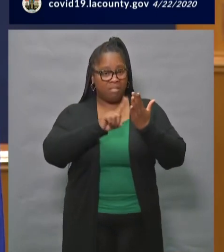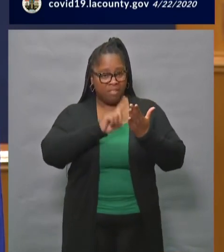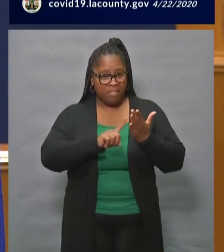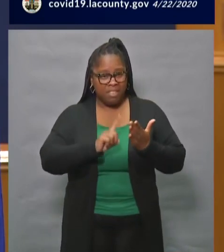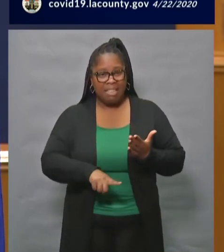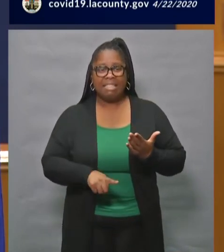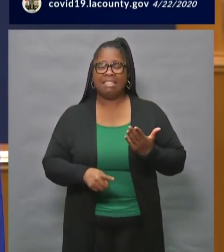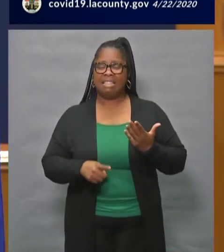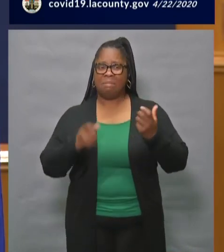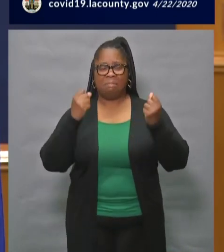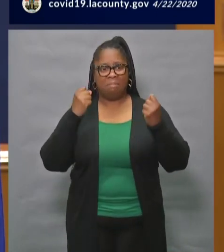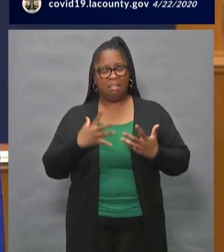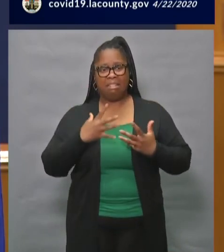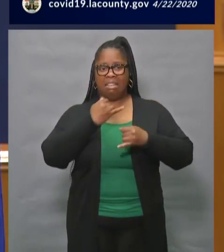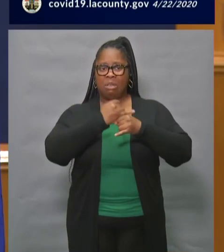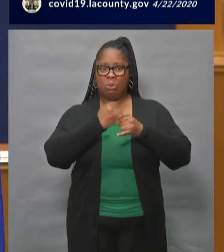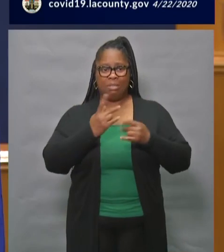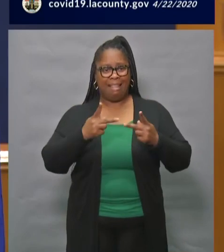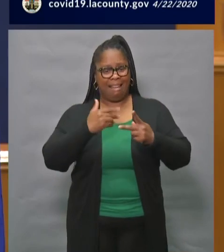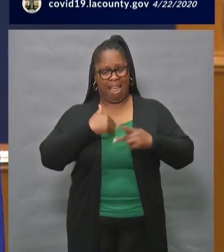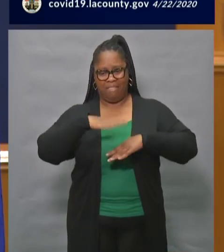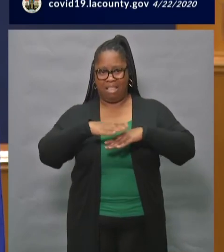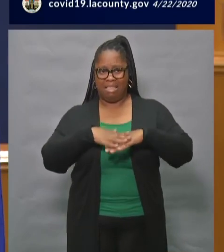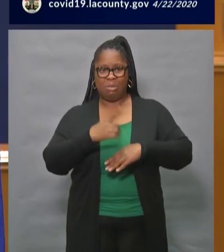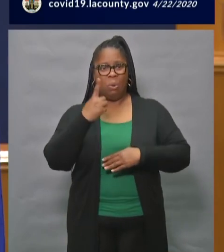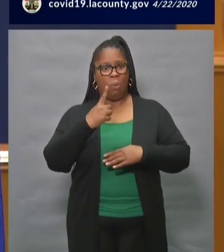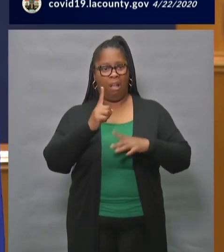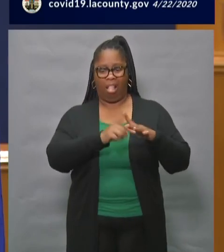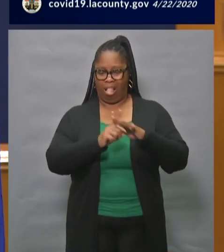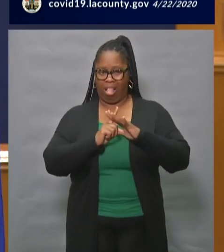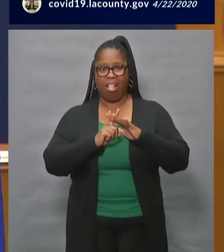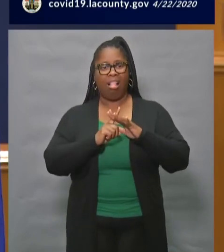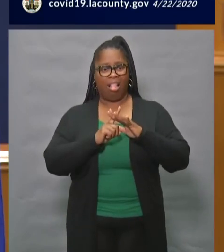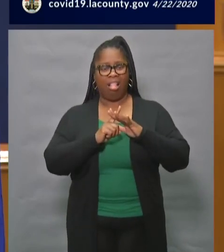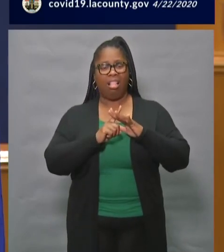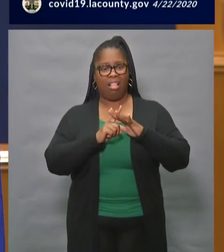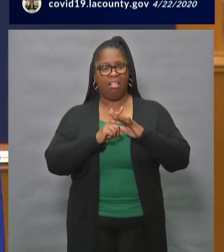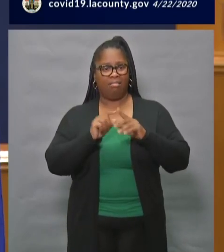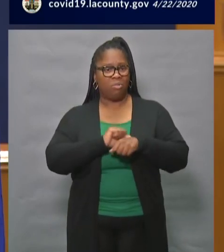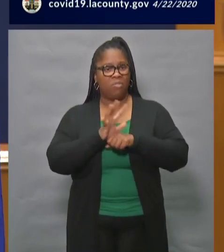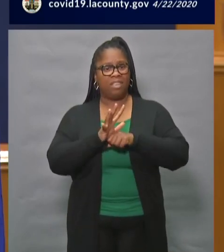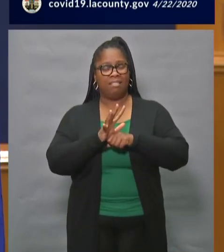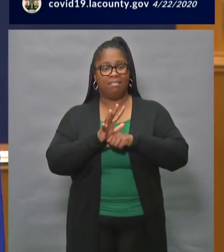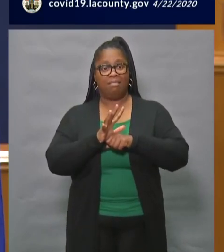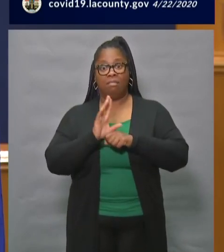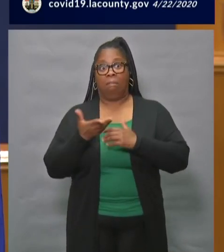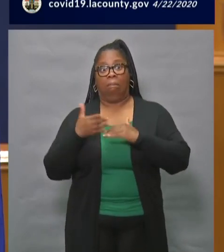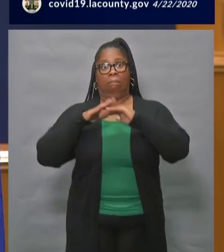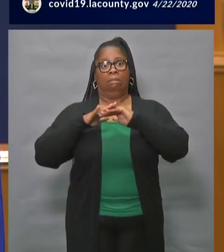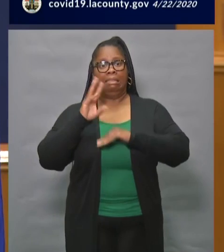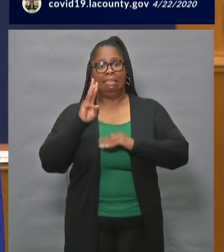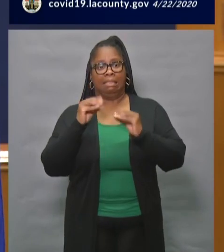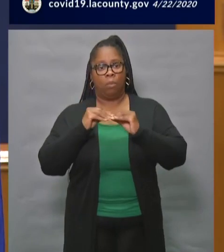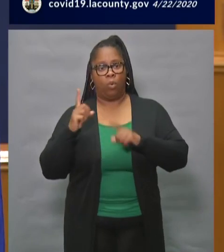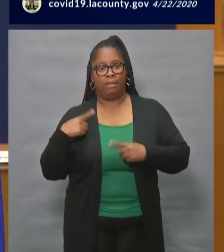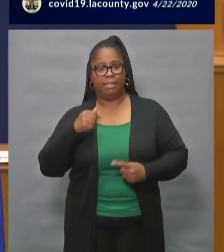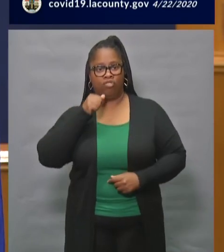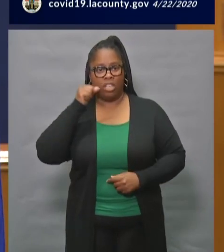least 1 confirmed case of COVID-19. This is 6 new investigations since yesterday.